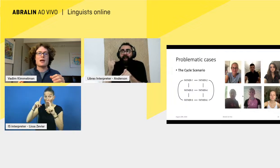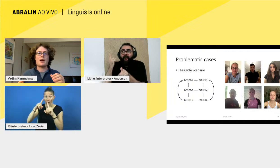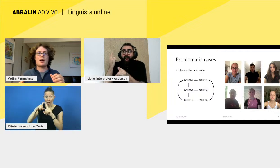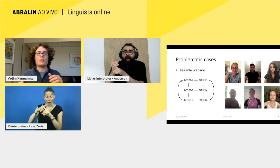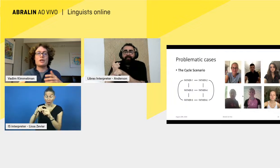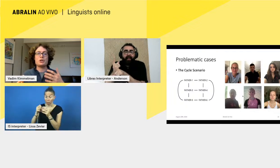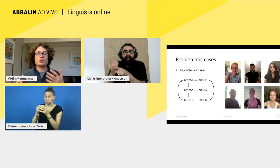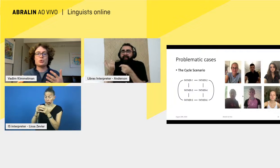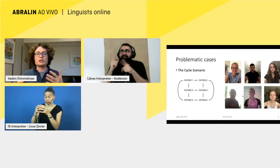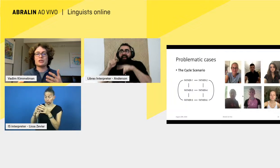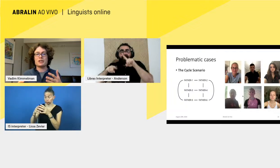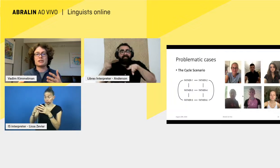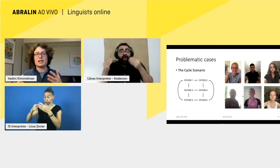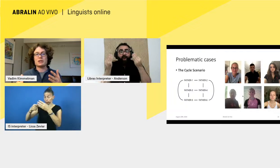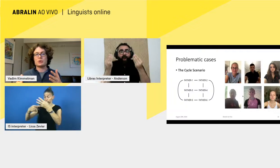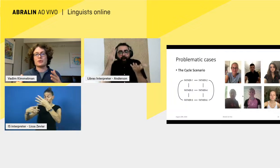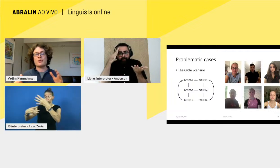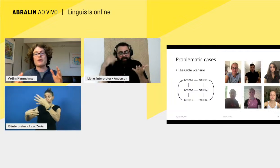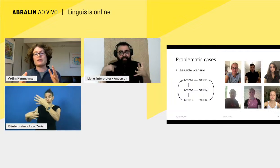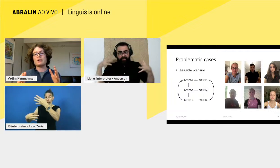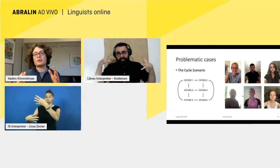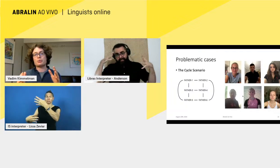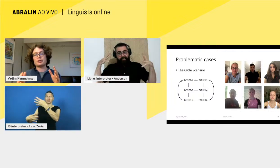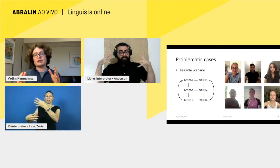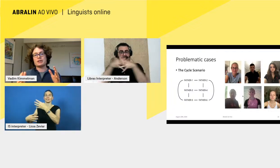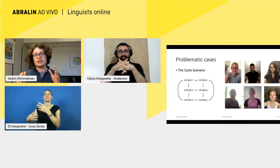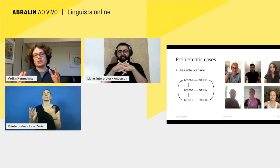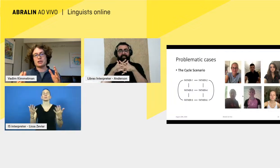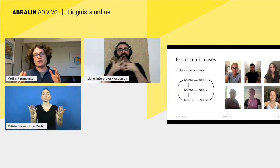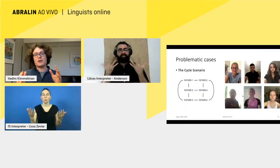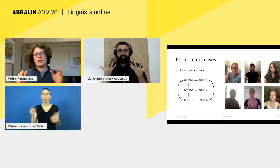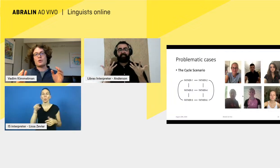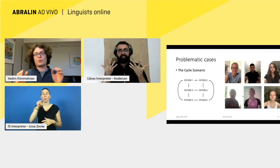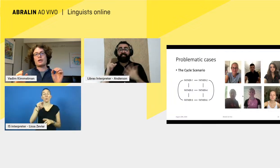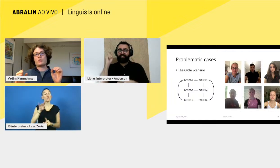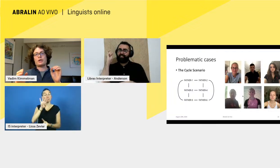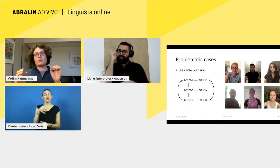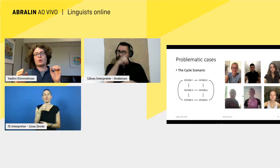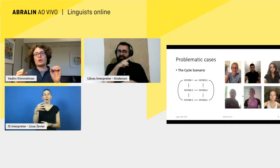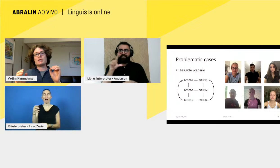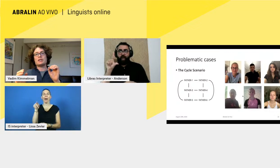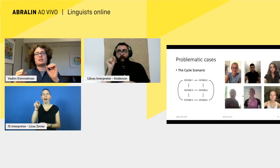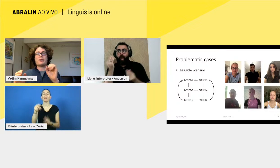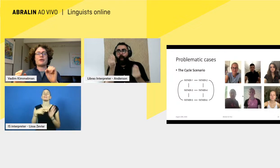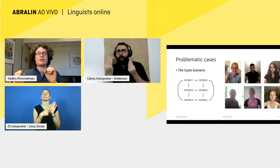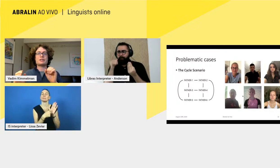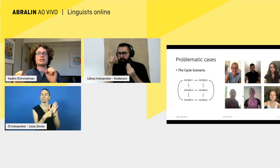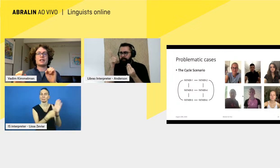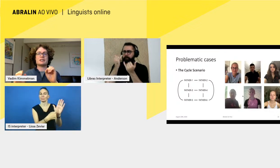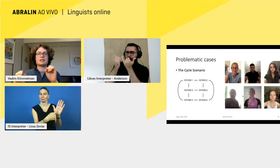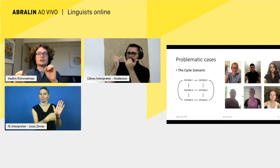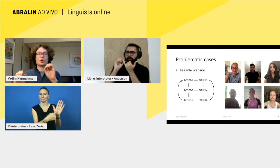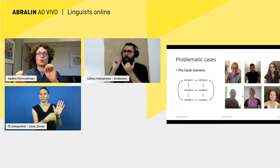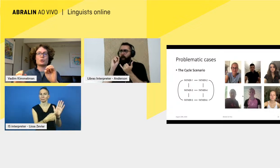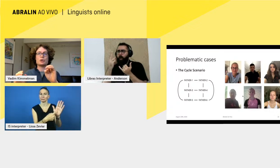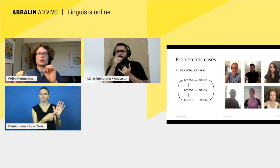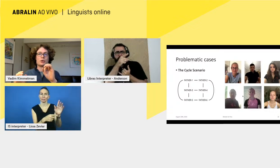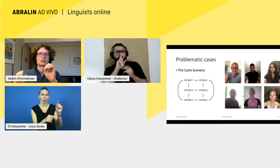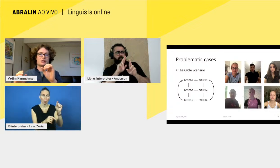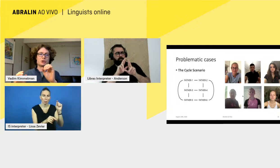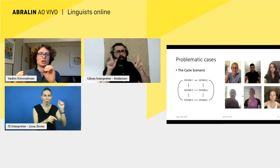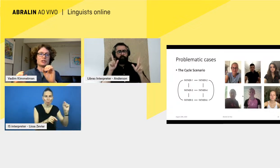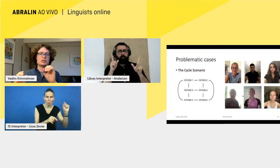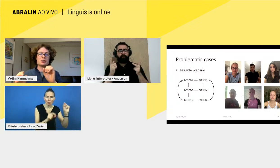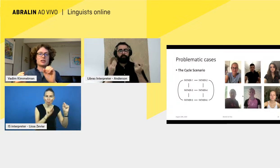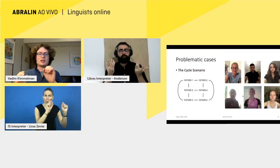So we use this kind of graphical representation where we plot each variant as a node